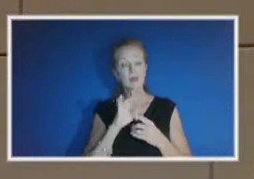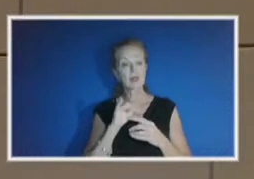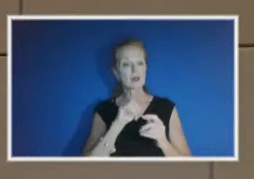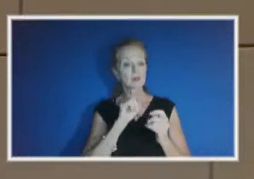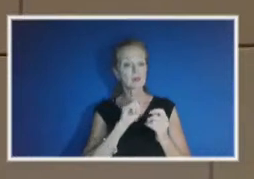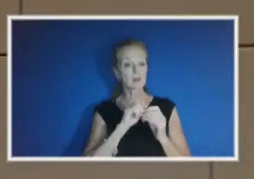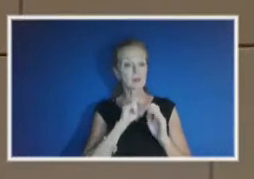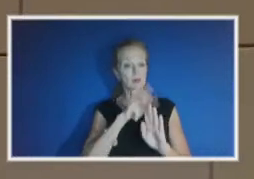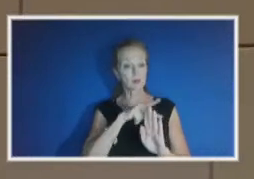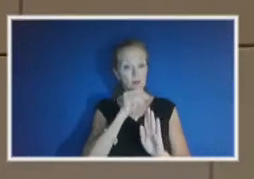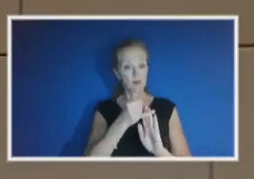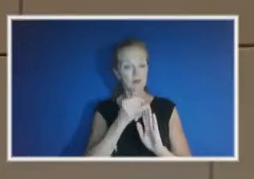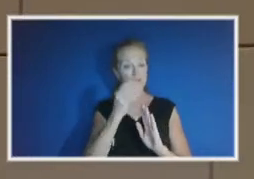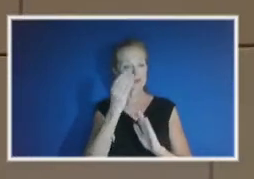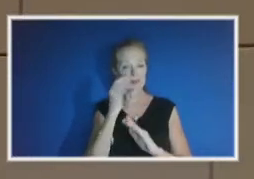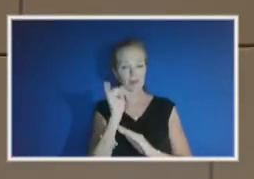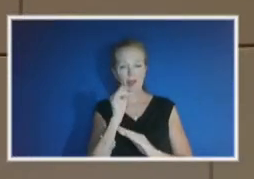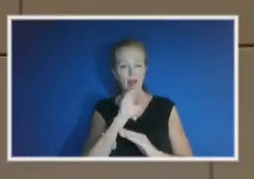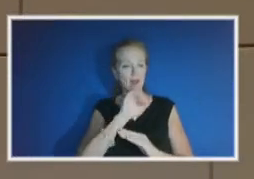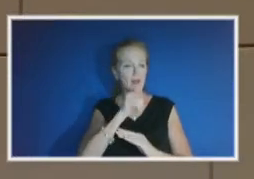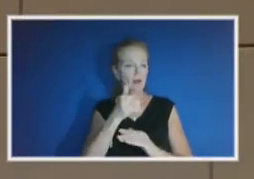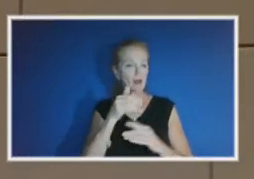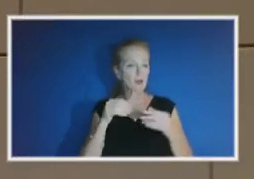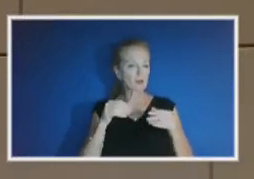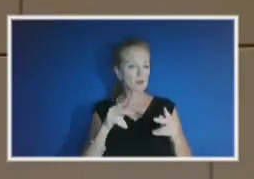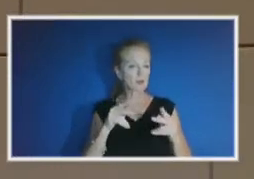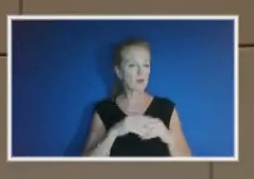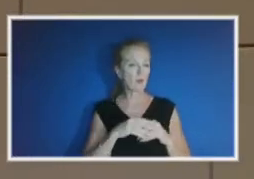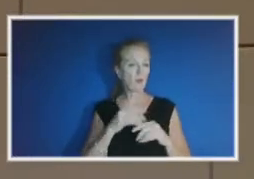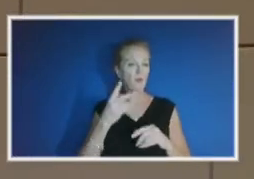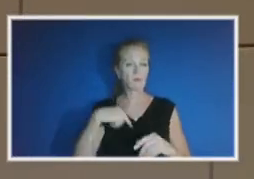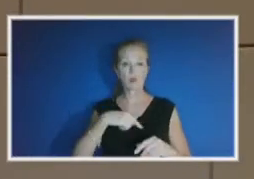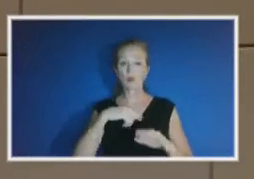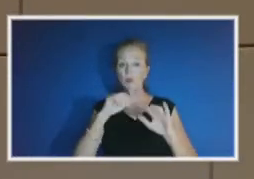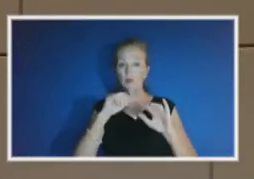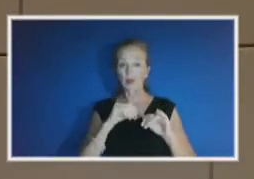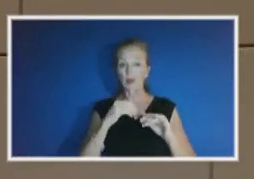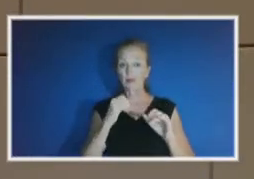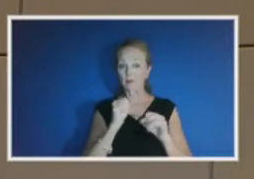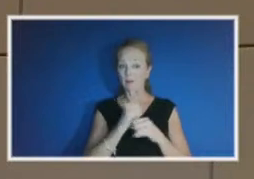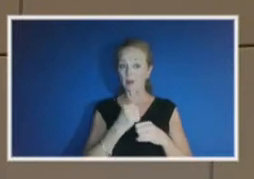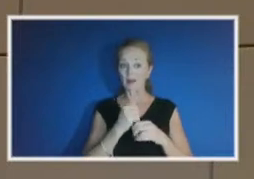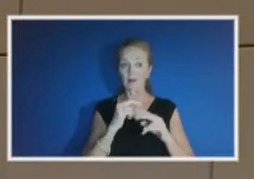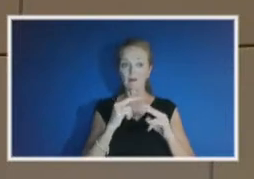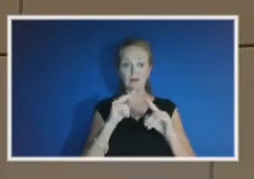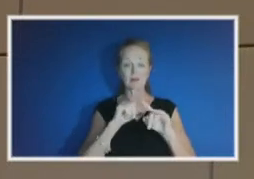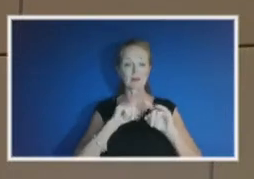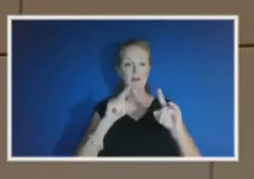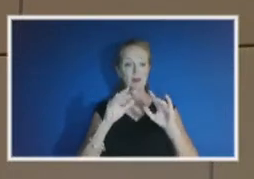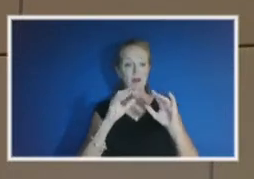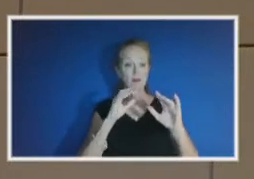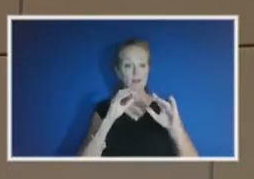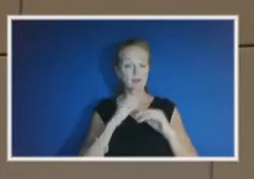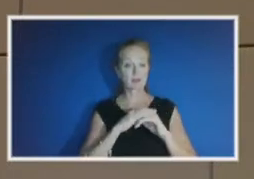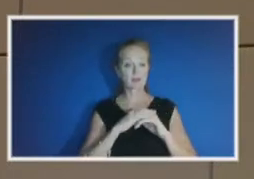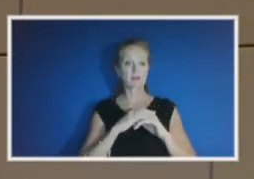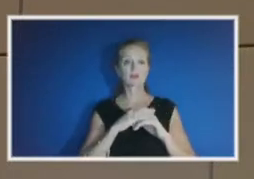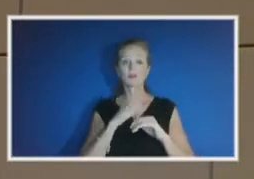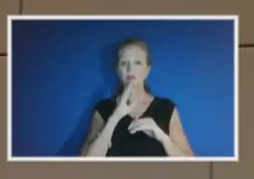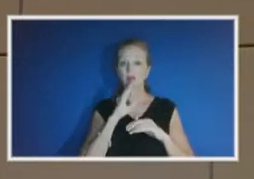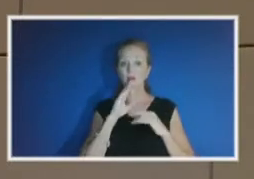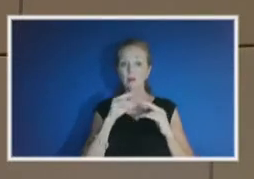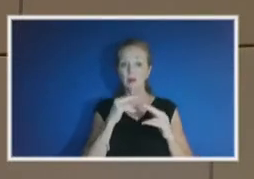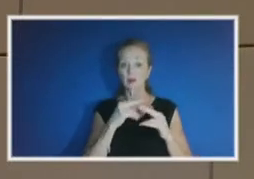project just seems like another opportunity where we could have created a very different conversation when we're talking